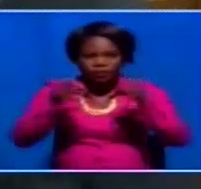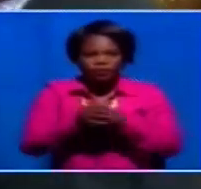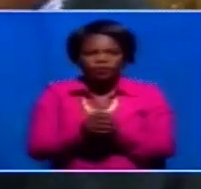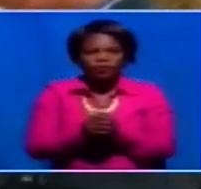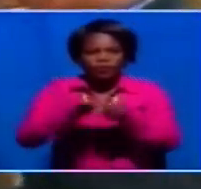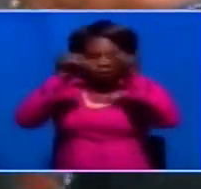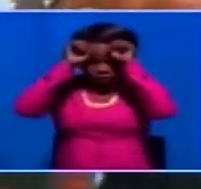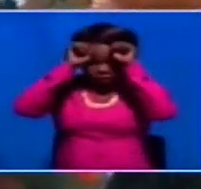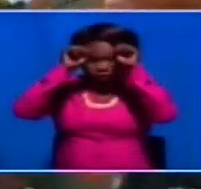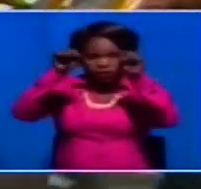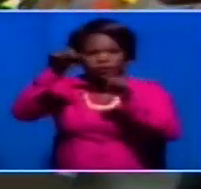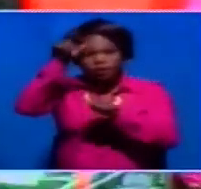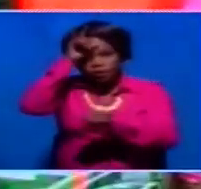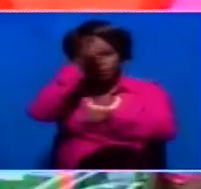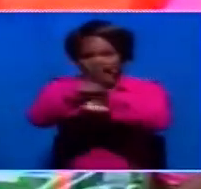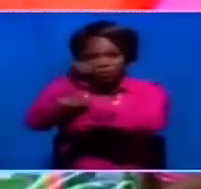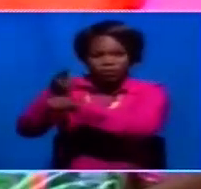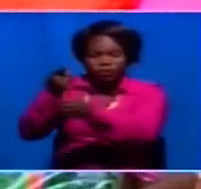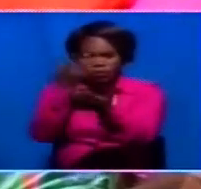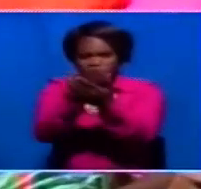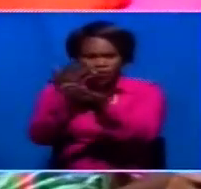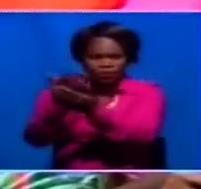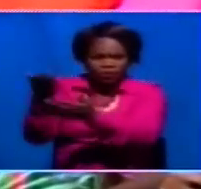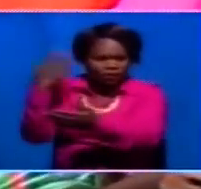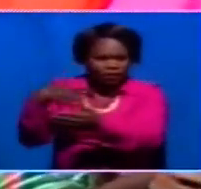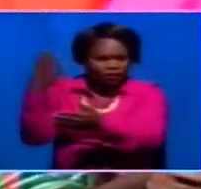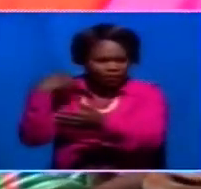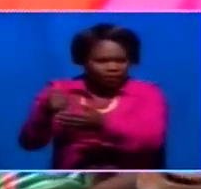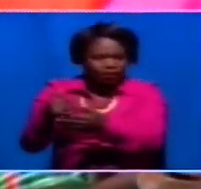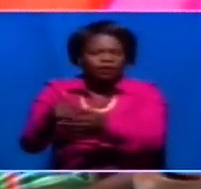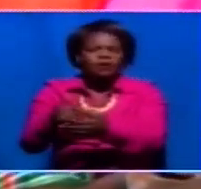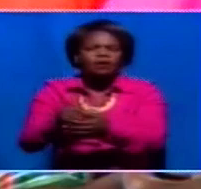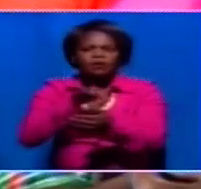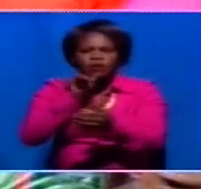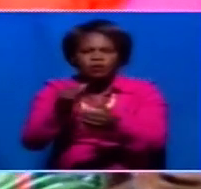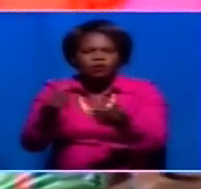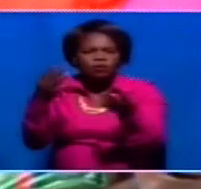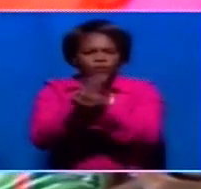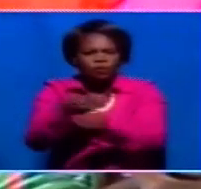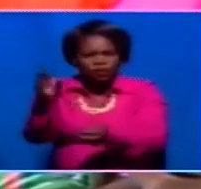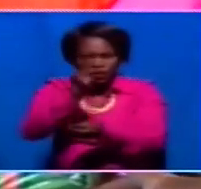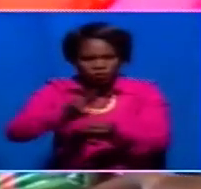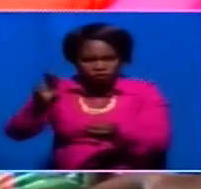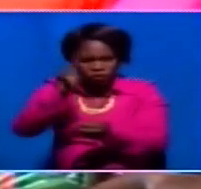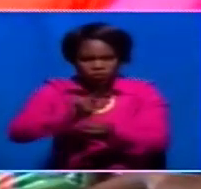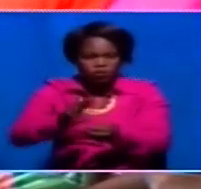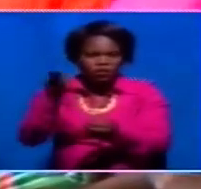President Edgar Lungu warns inmates and ex-prisoners against abusing the presidential pardon once